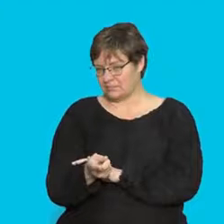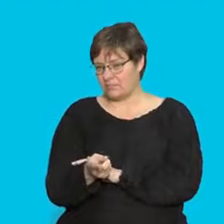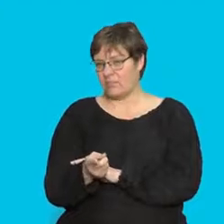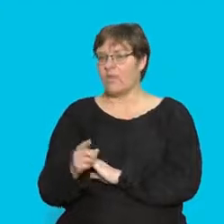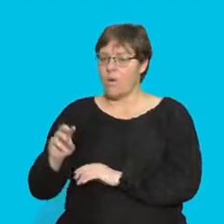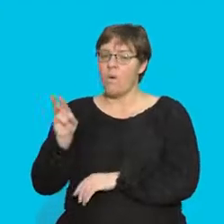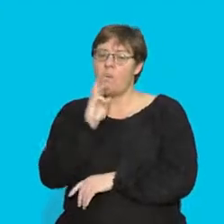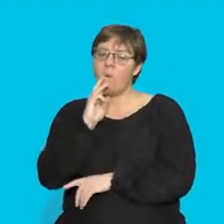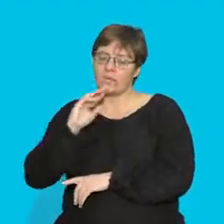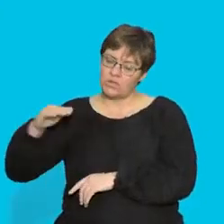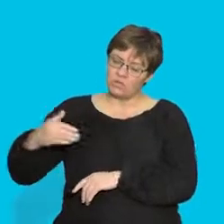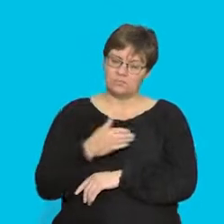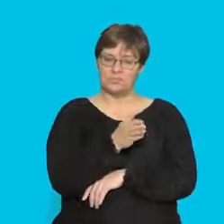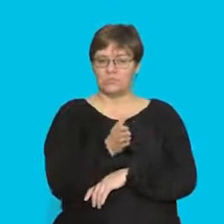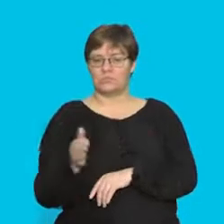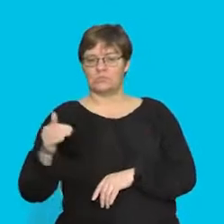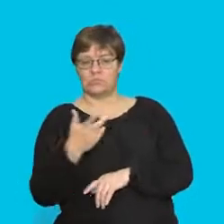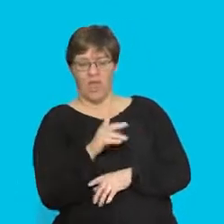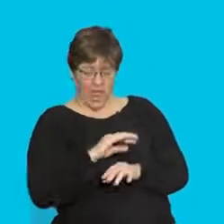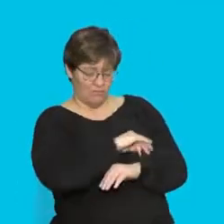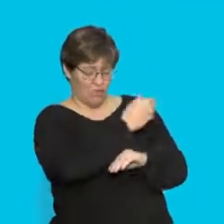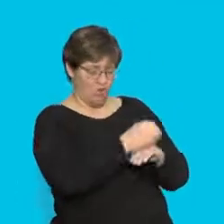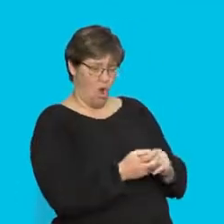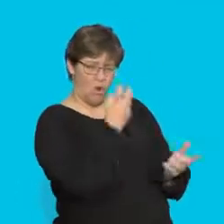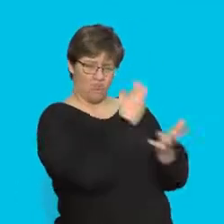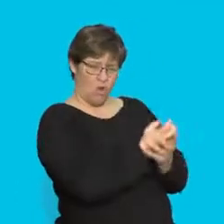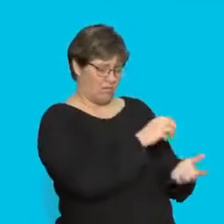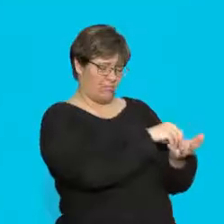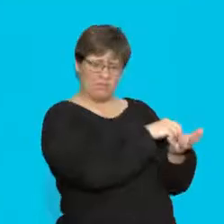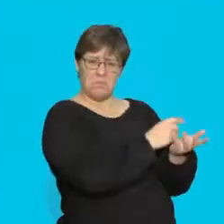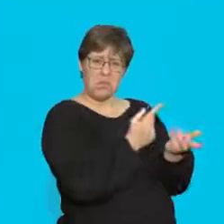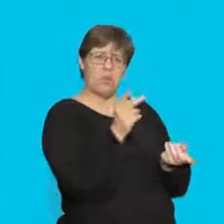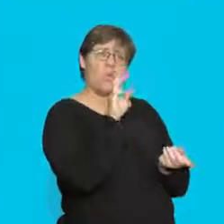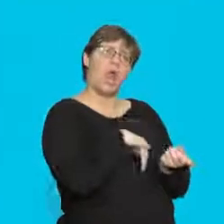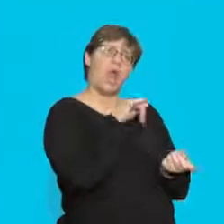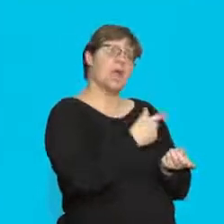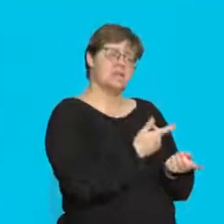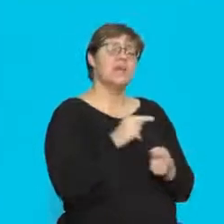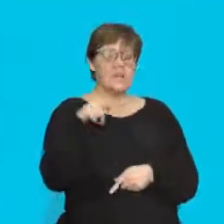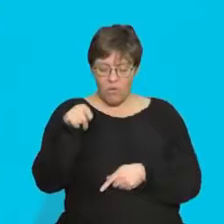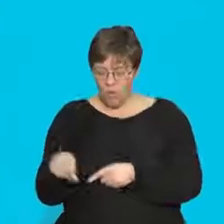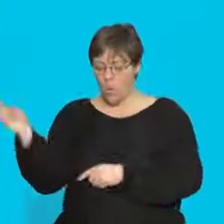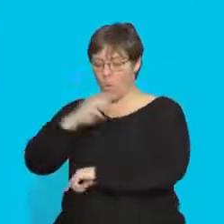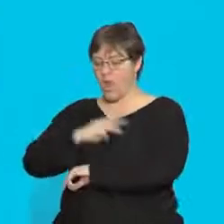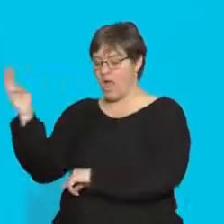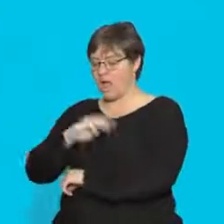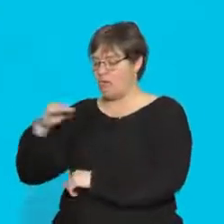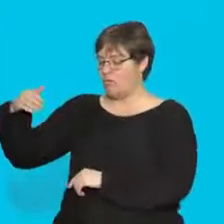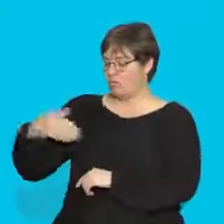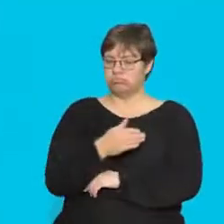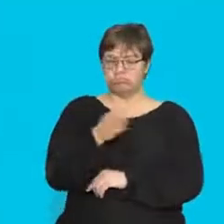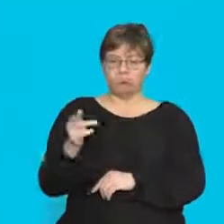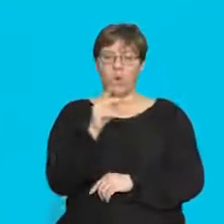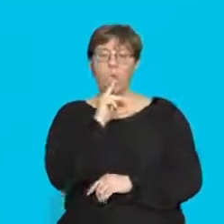organism that is swimming through the water. So now the barnacle doesn't have to wait for